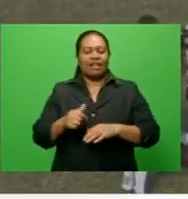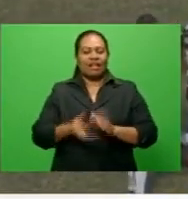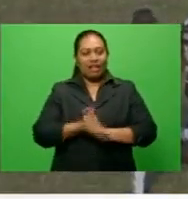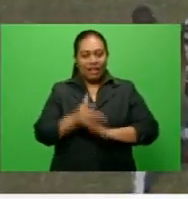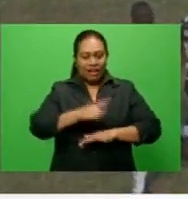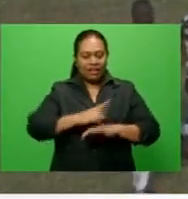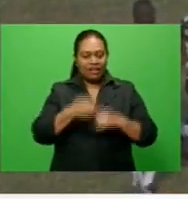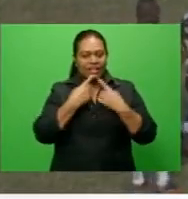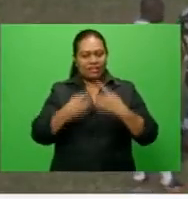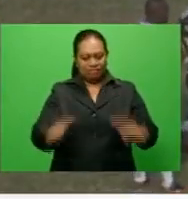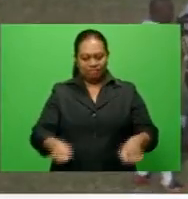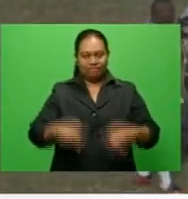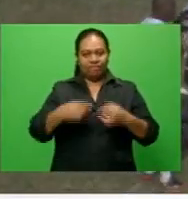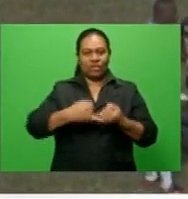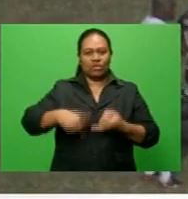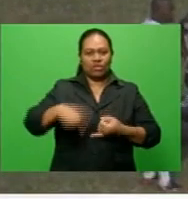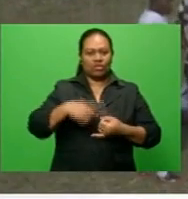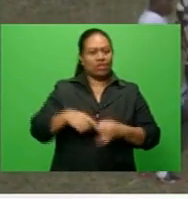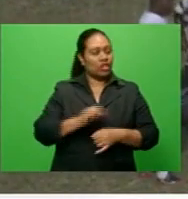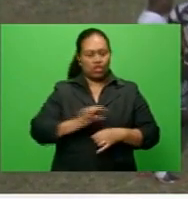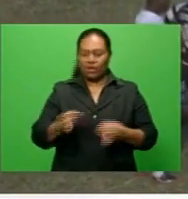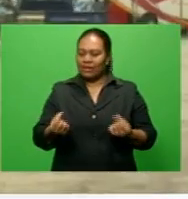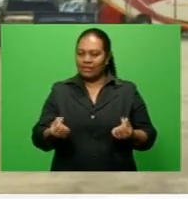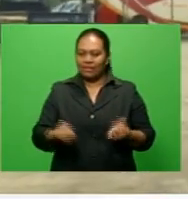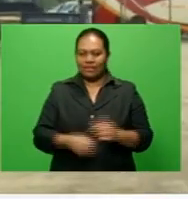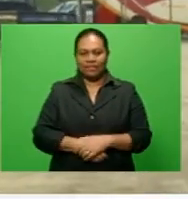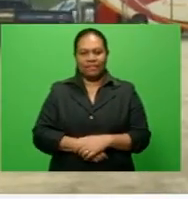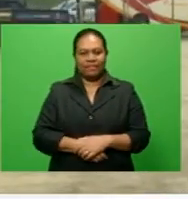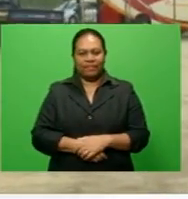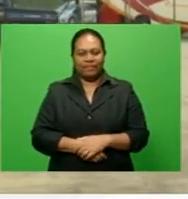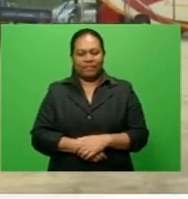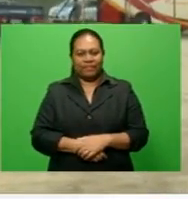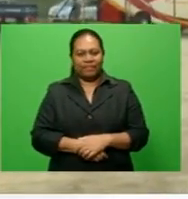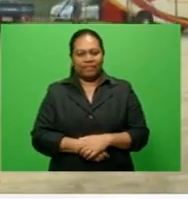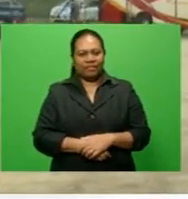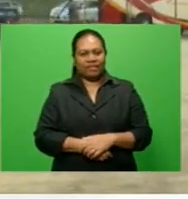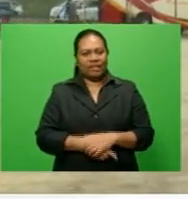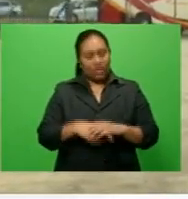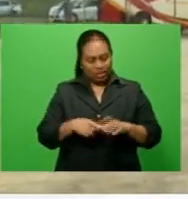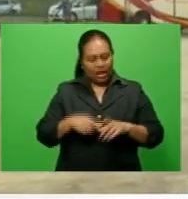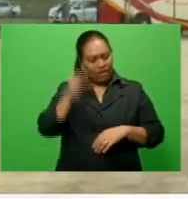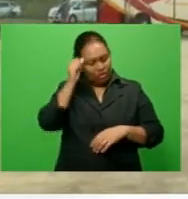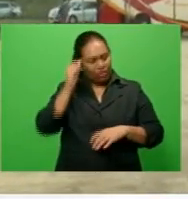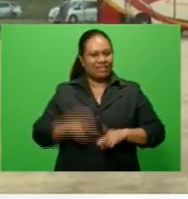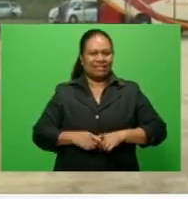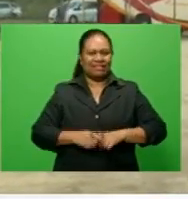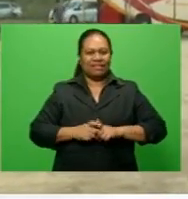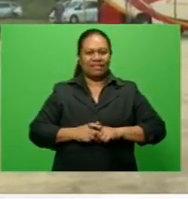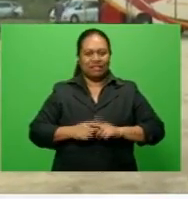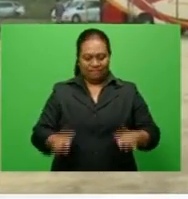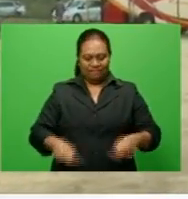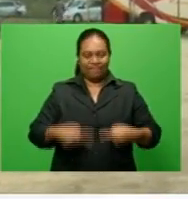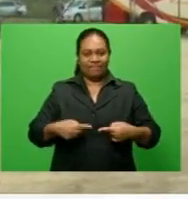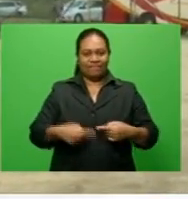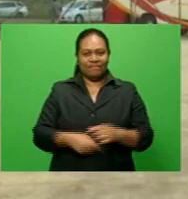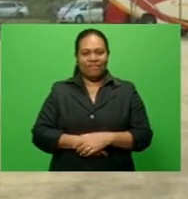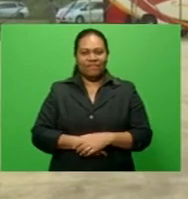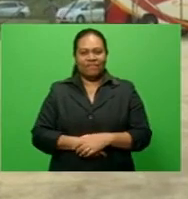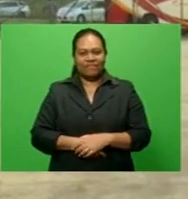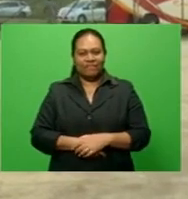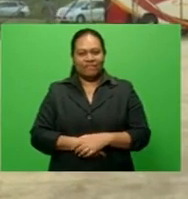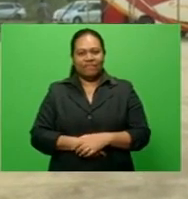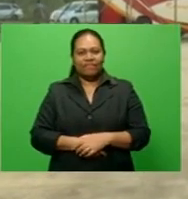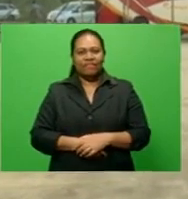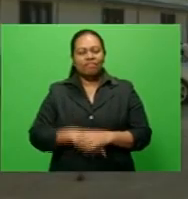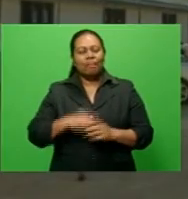side on their home turf will not be easy. We'll be expecting a tough competition, but on the day we'll